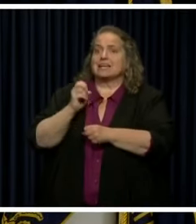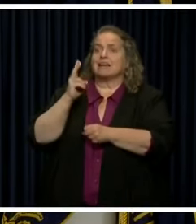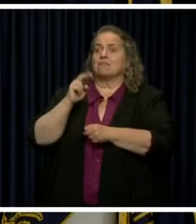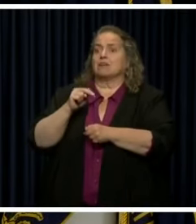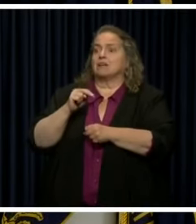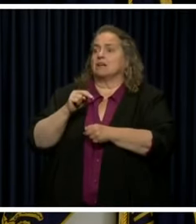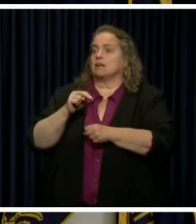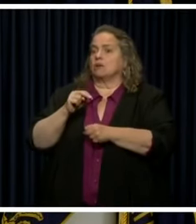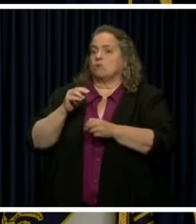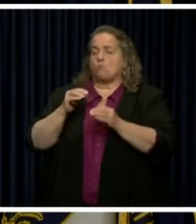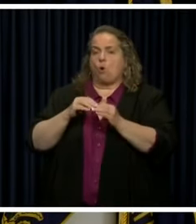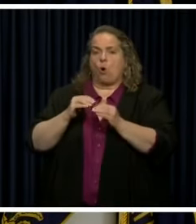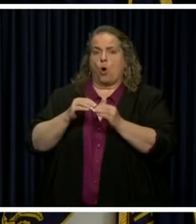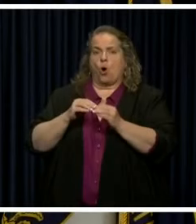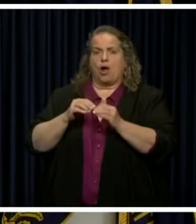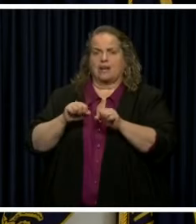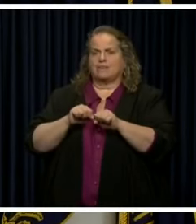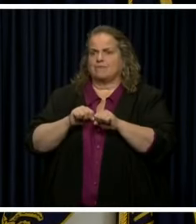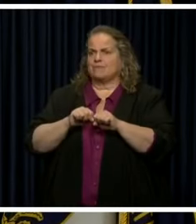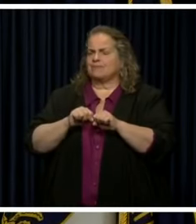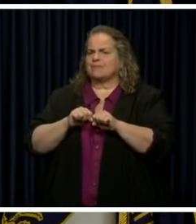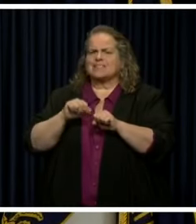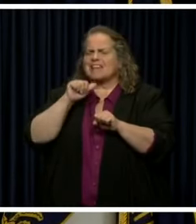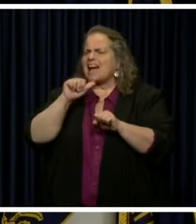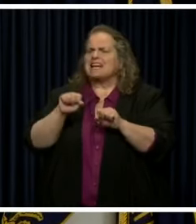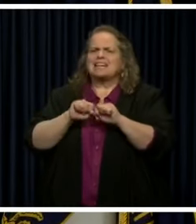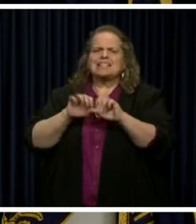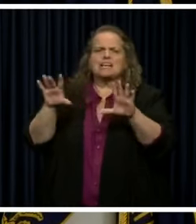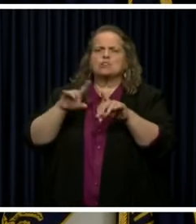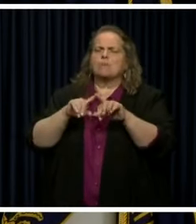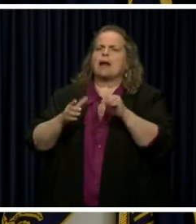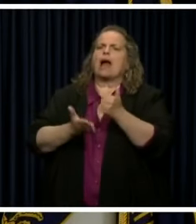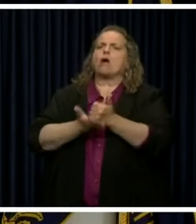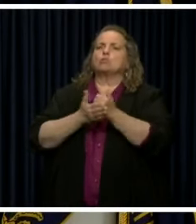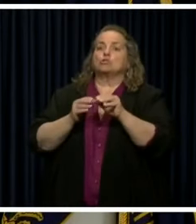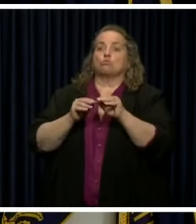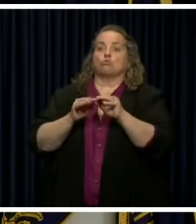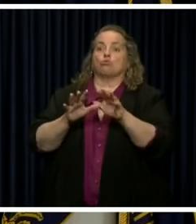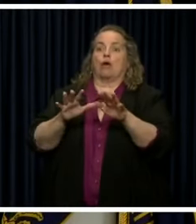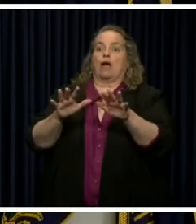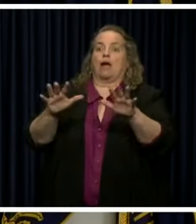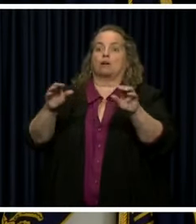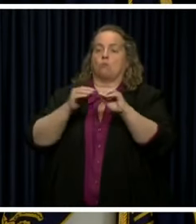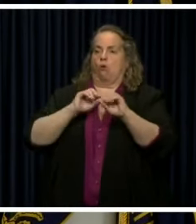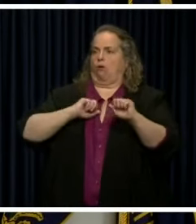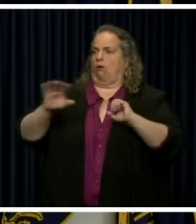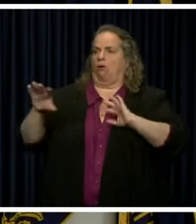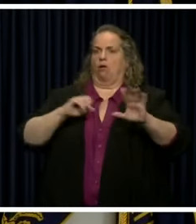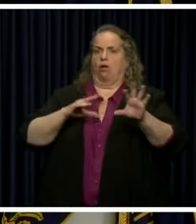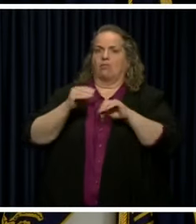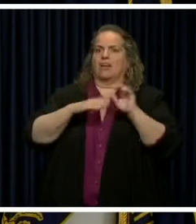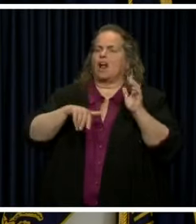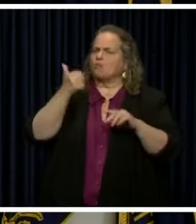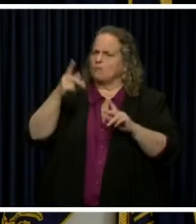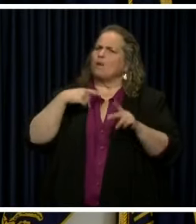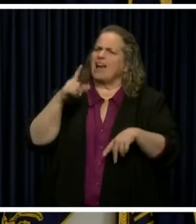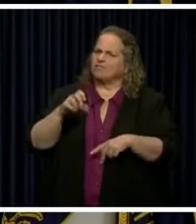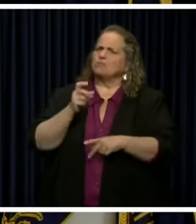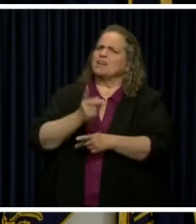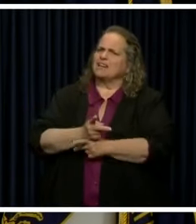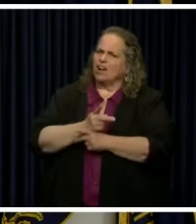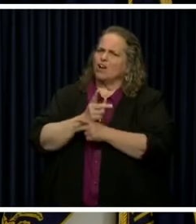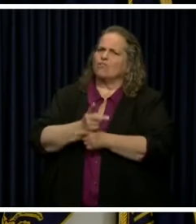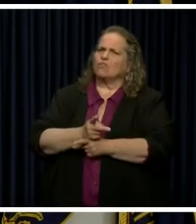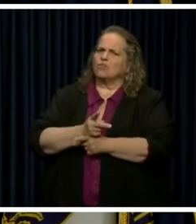more not contagious, but helps the spread more than others, then we've got to be very careful about it. So